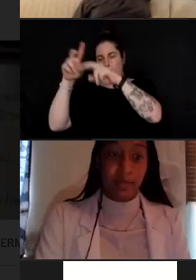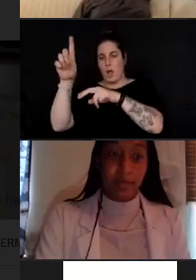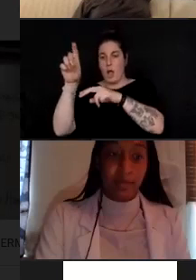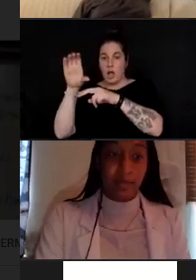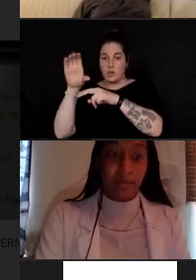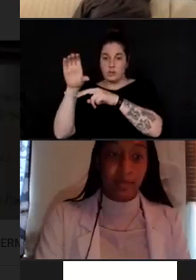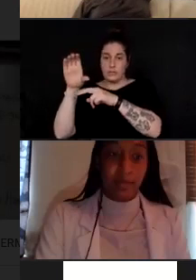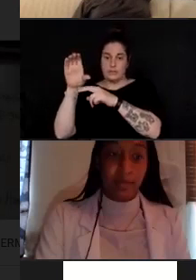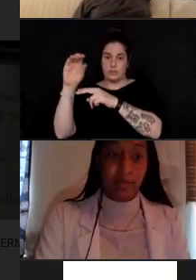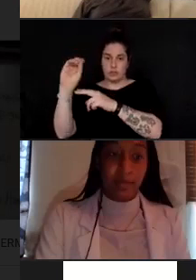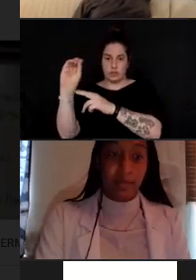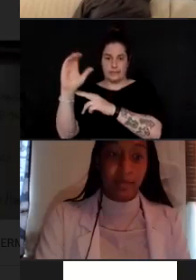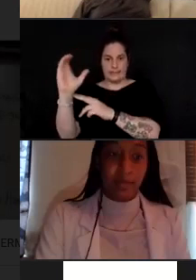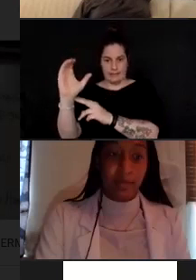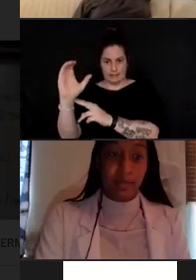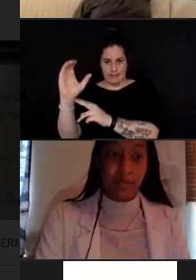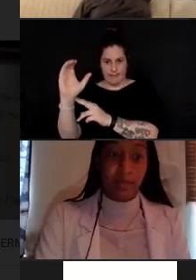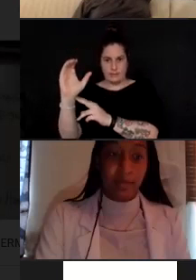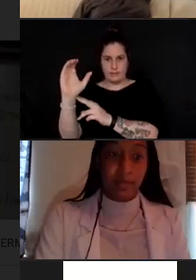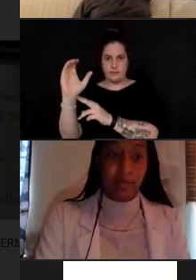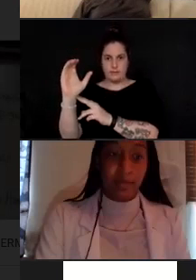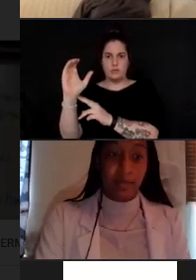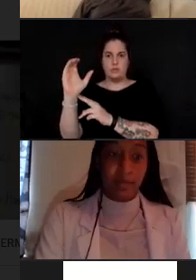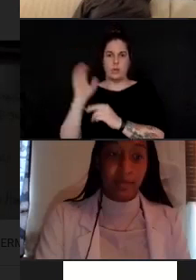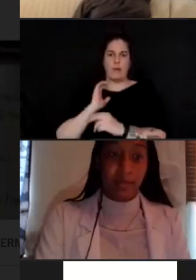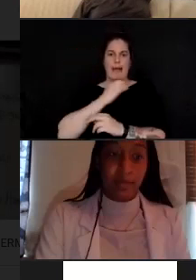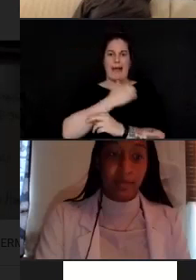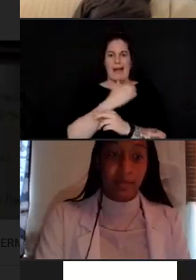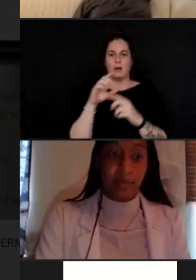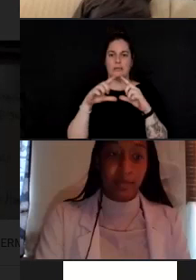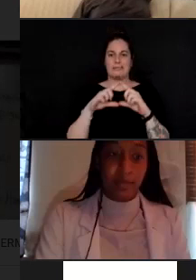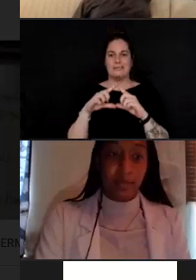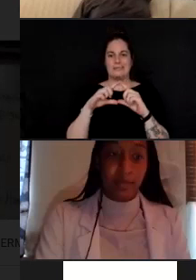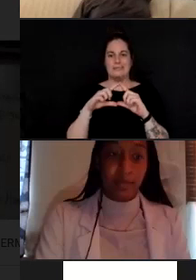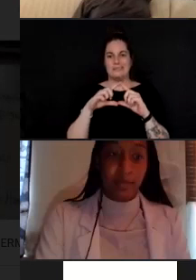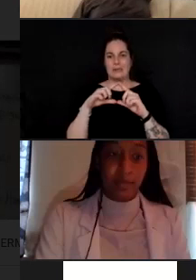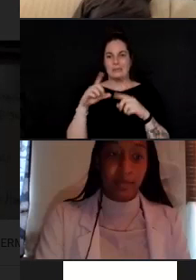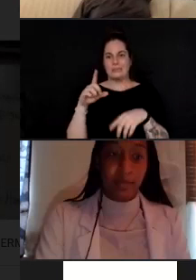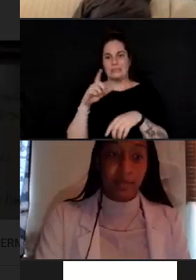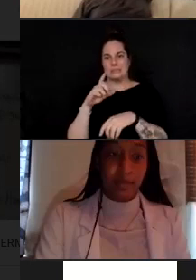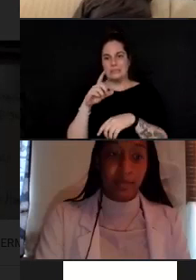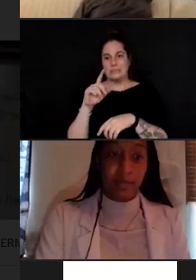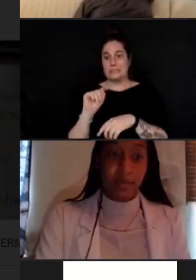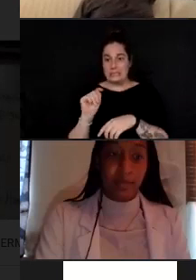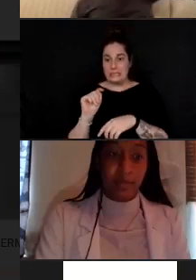100 degrees Celsius. And so we can get our delta T by doing TF minus TI.